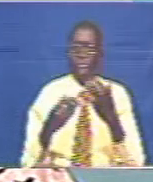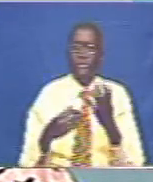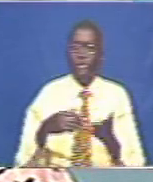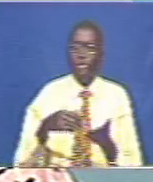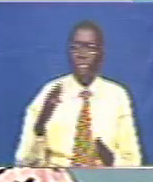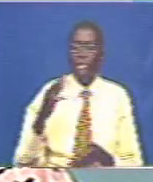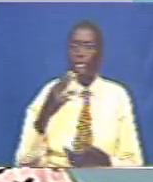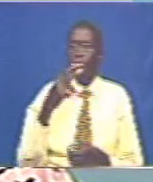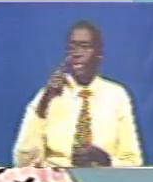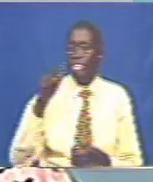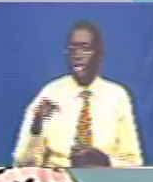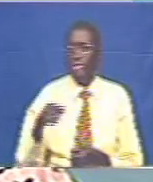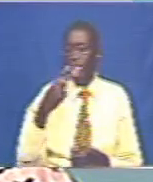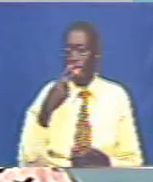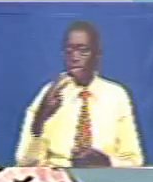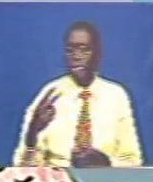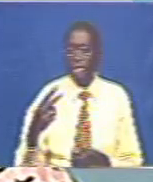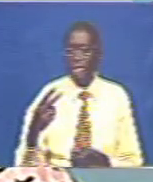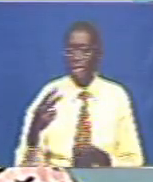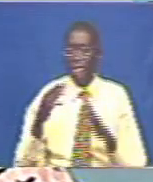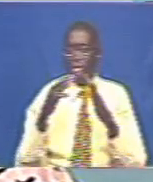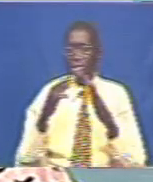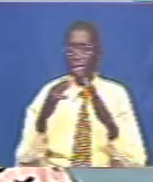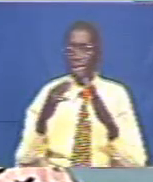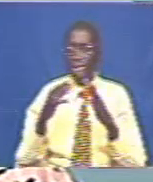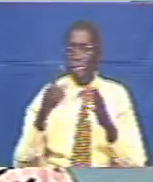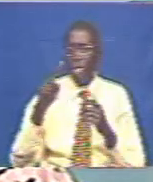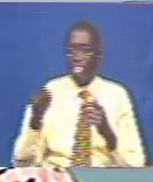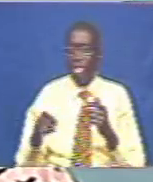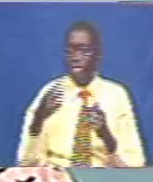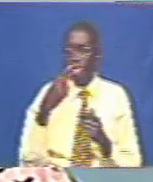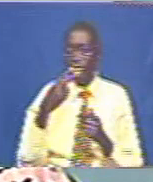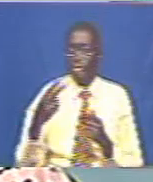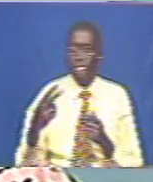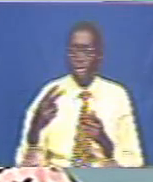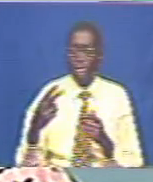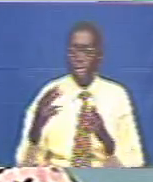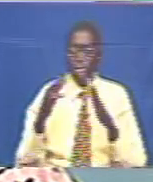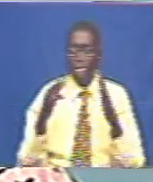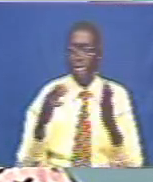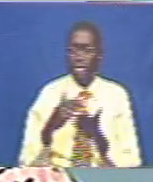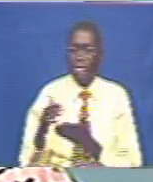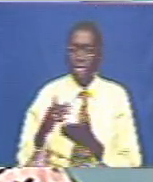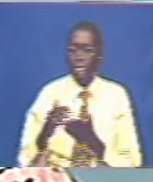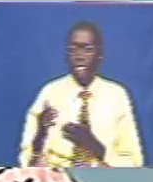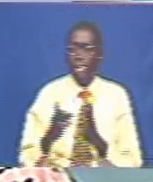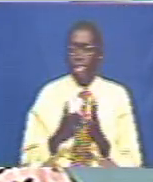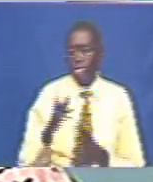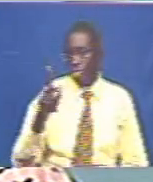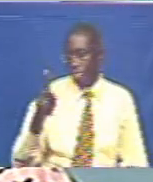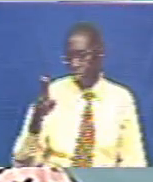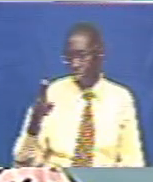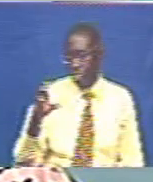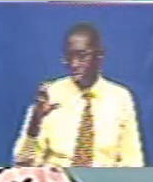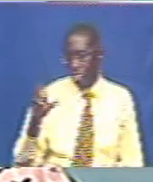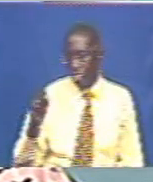cooperative housing cooperatives. 12,000? 1,200. Oh, 1,200. Yes, and through KUSCCO, we have